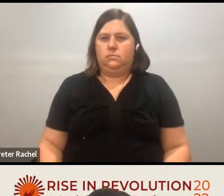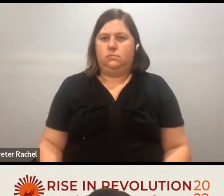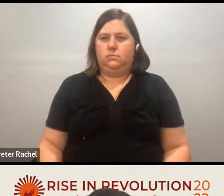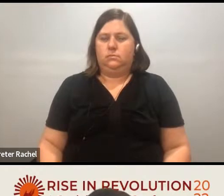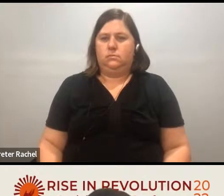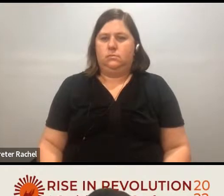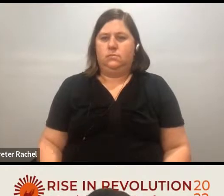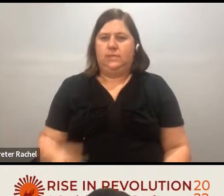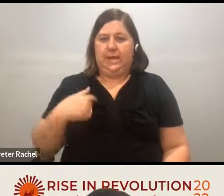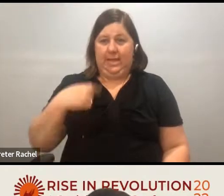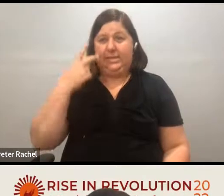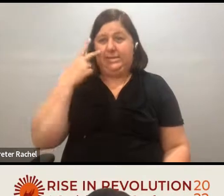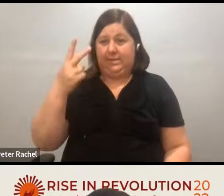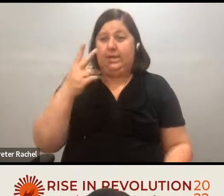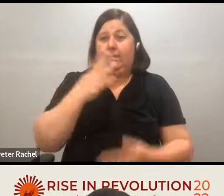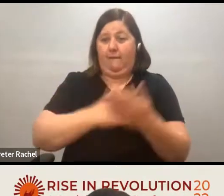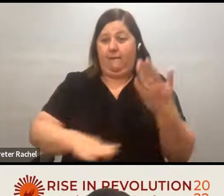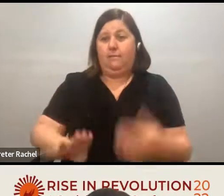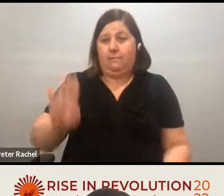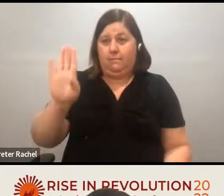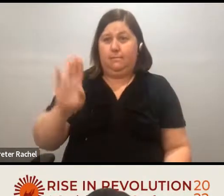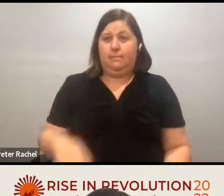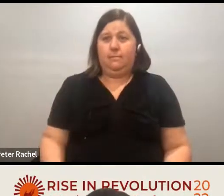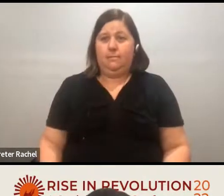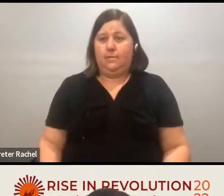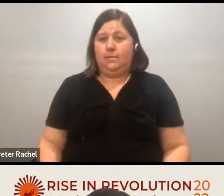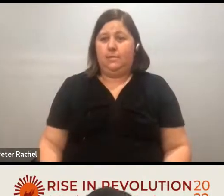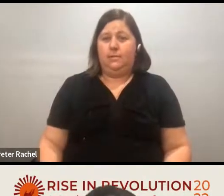I see the hand.